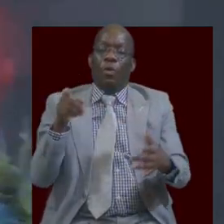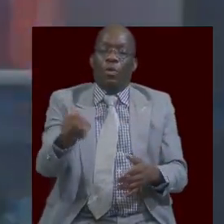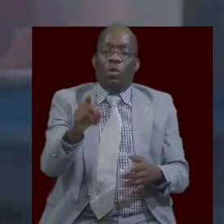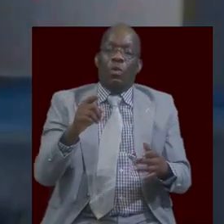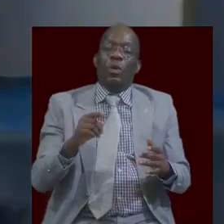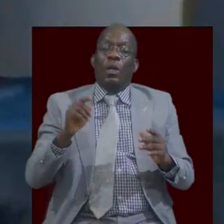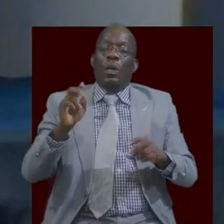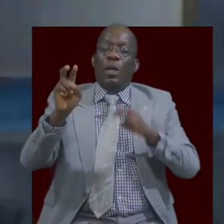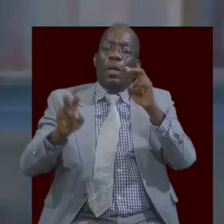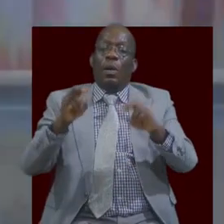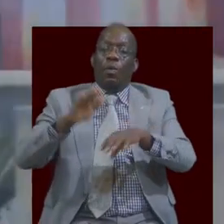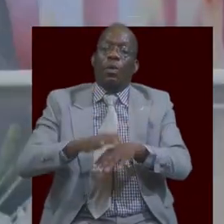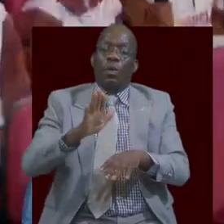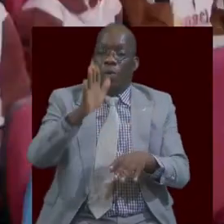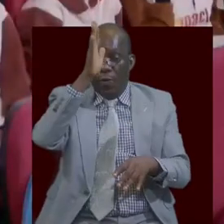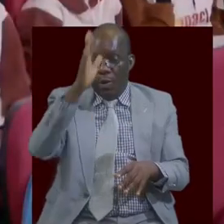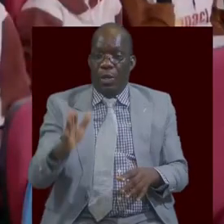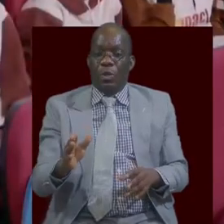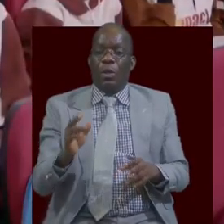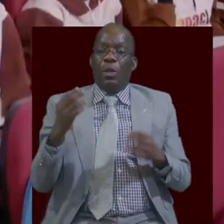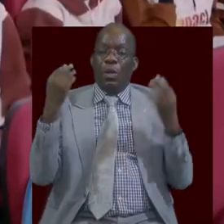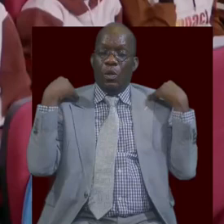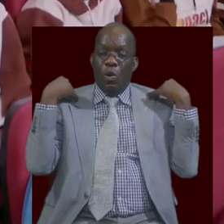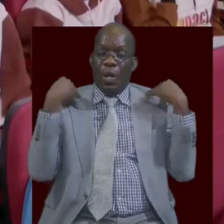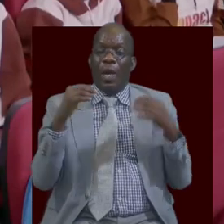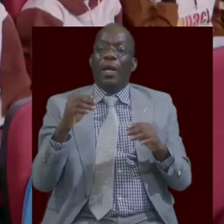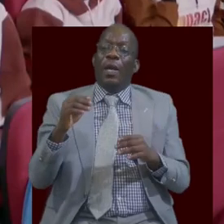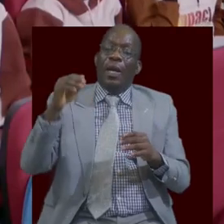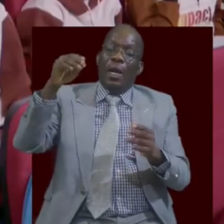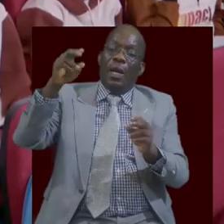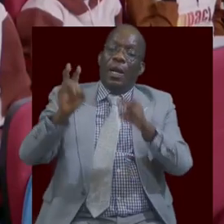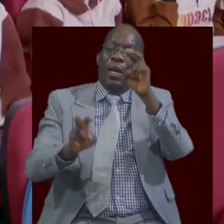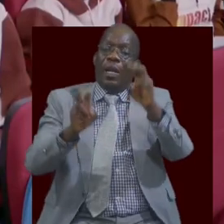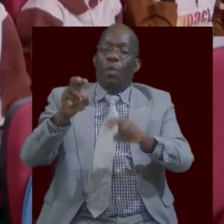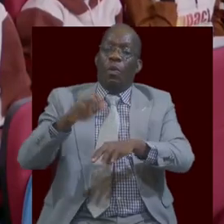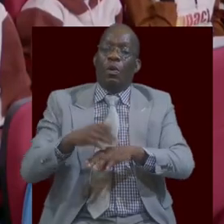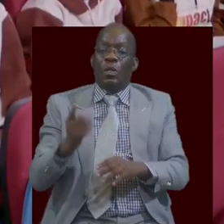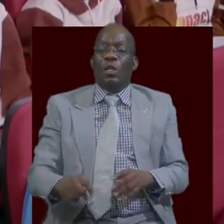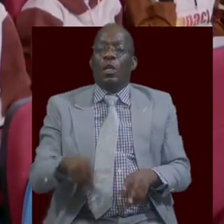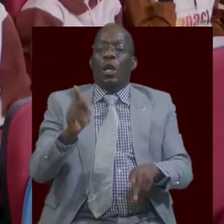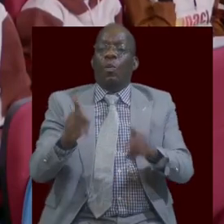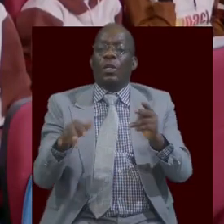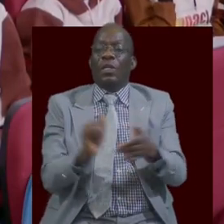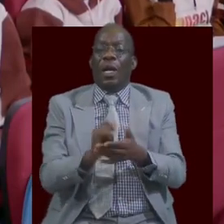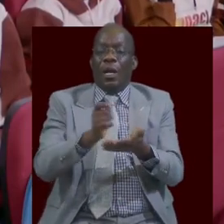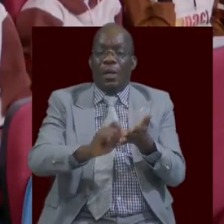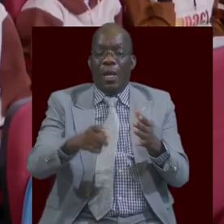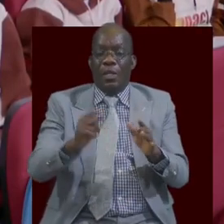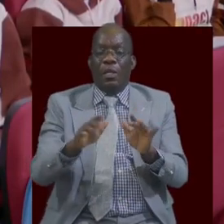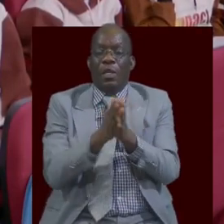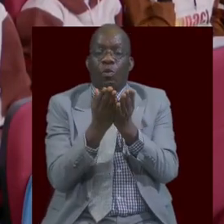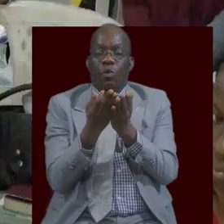your daddy's shoulder. Climb on the author's shoulder. Climb on the